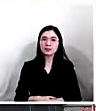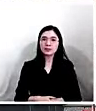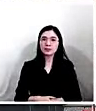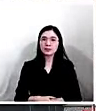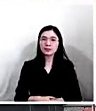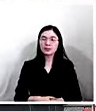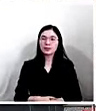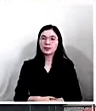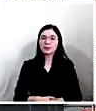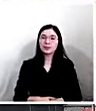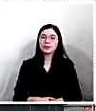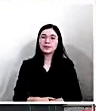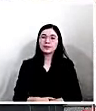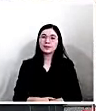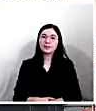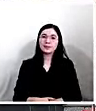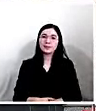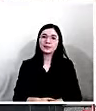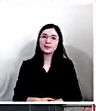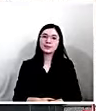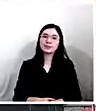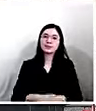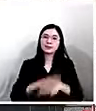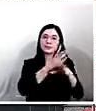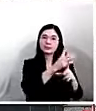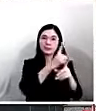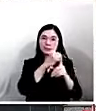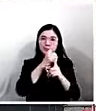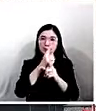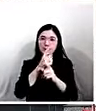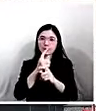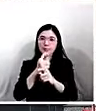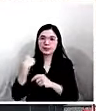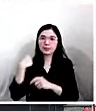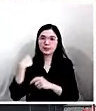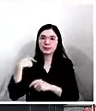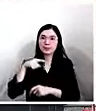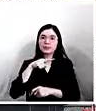Save our bread, we ask it, save